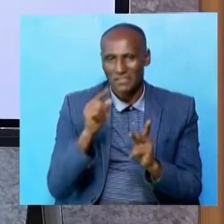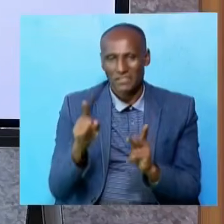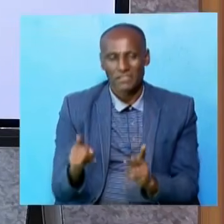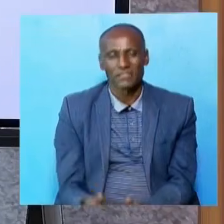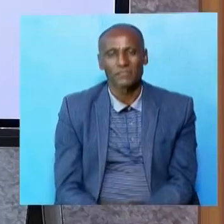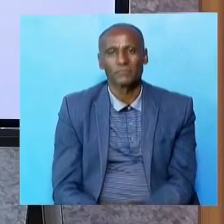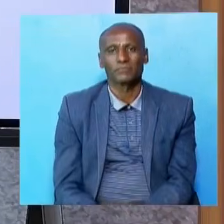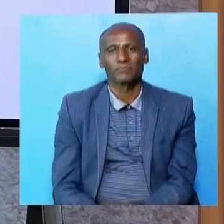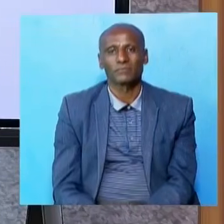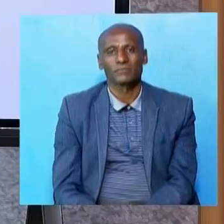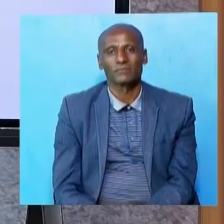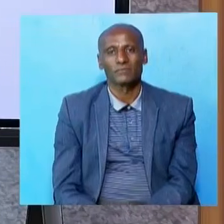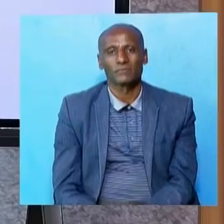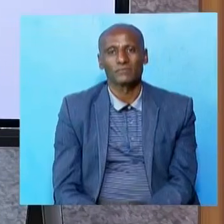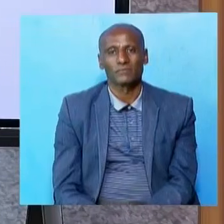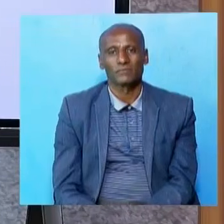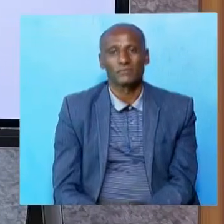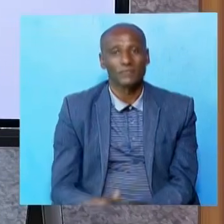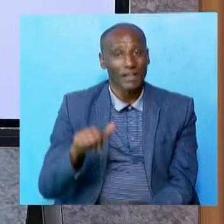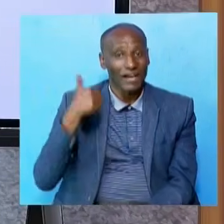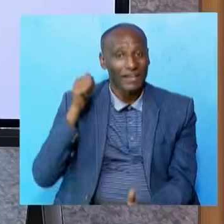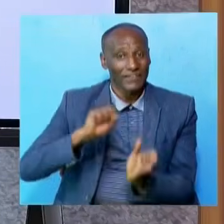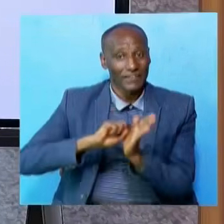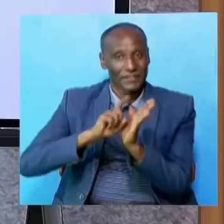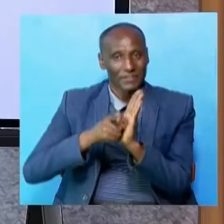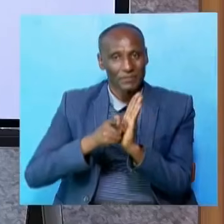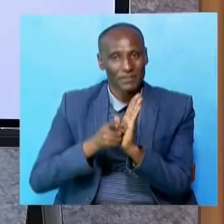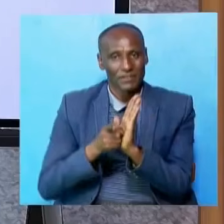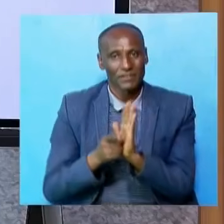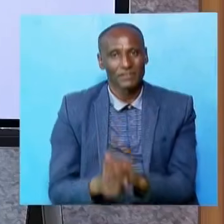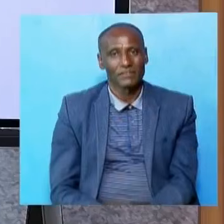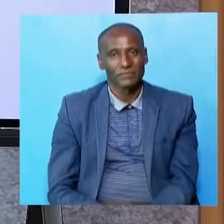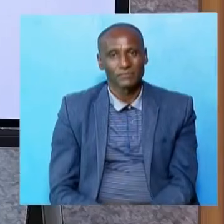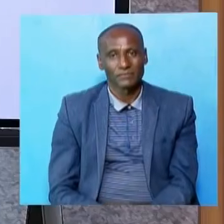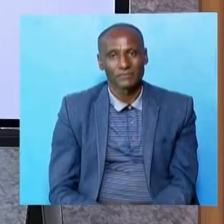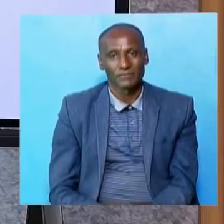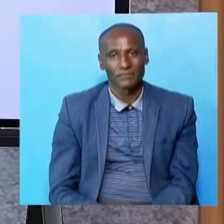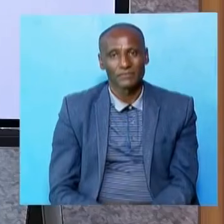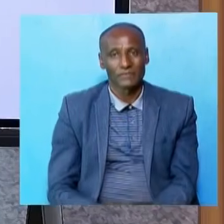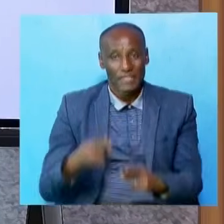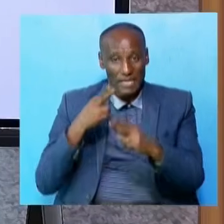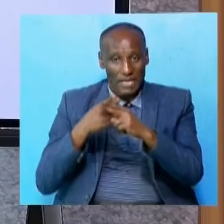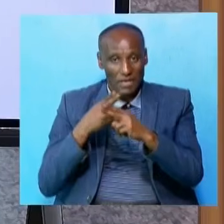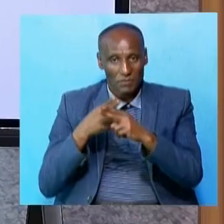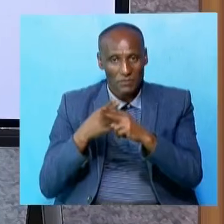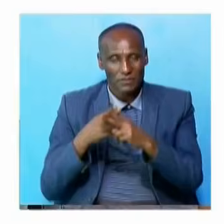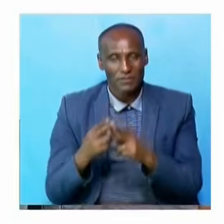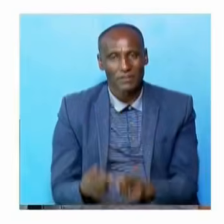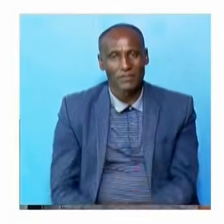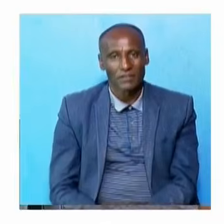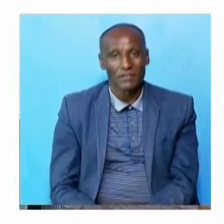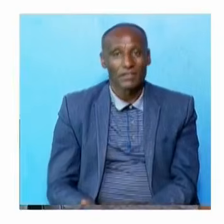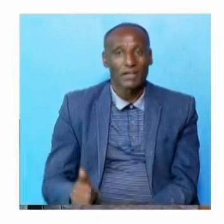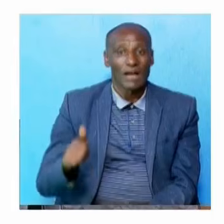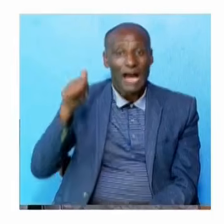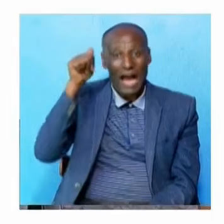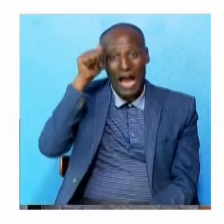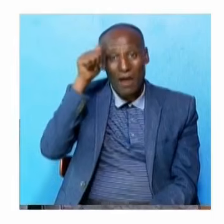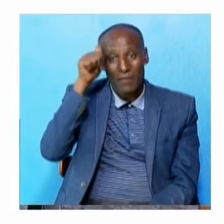Okay. Another one. Let us use names, for example. Abel.